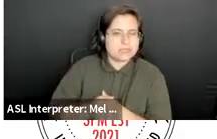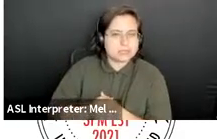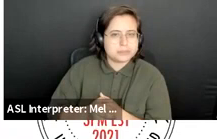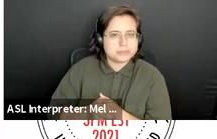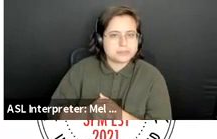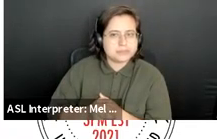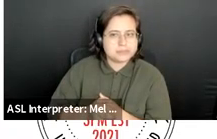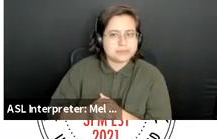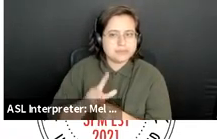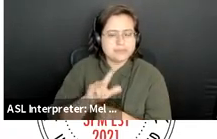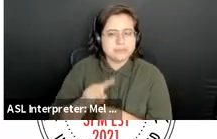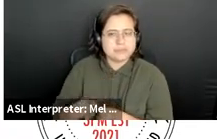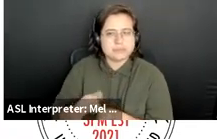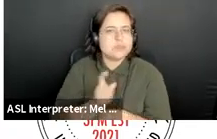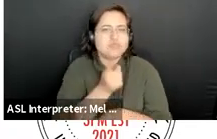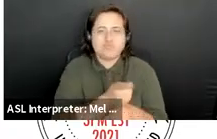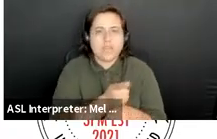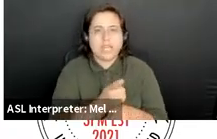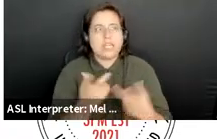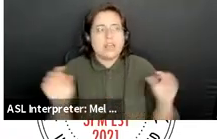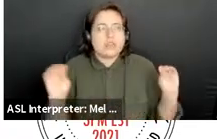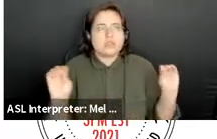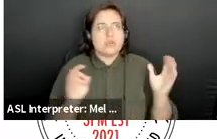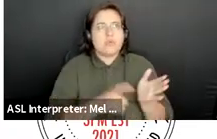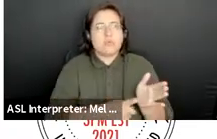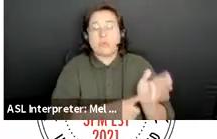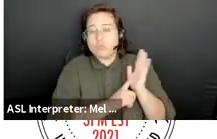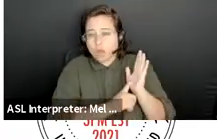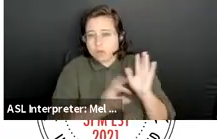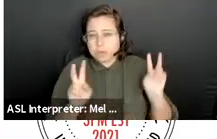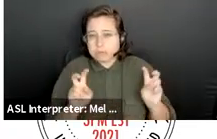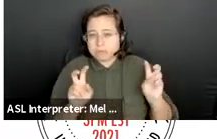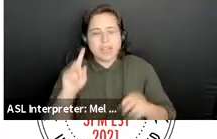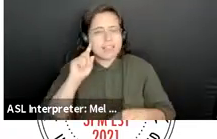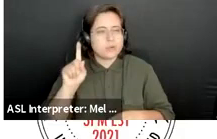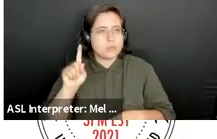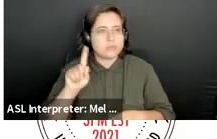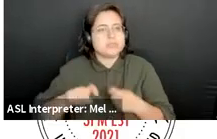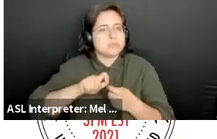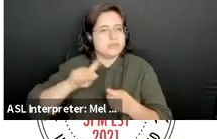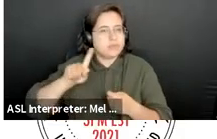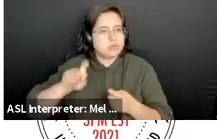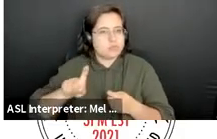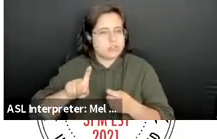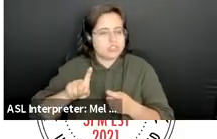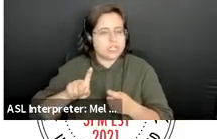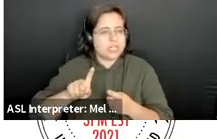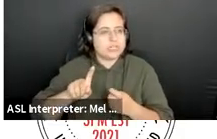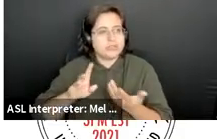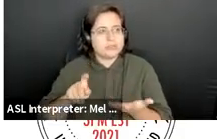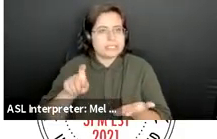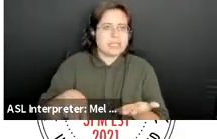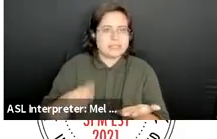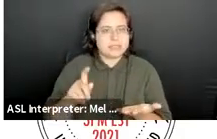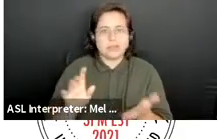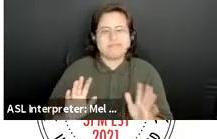Right. There's no requirement. I think the question we received asked if it was necessary. It's